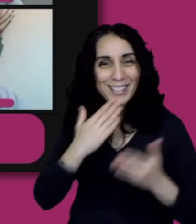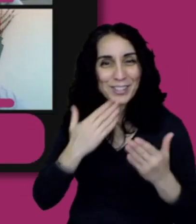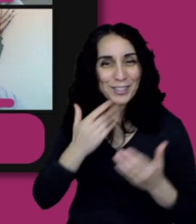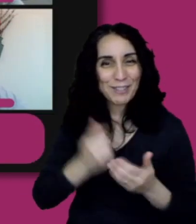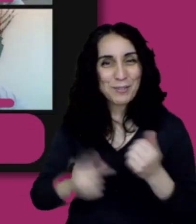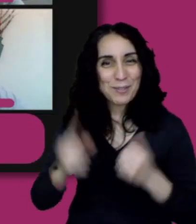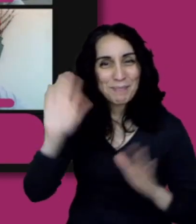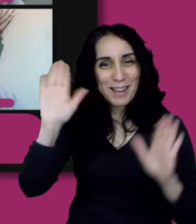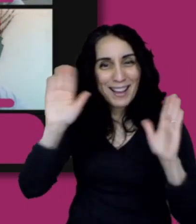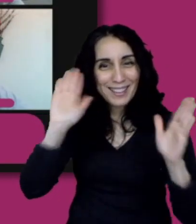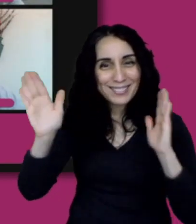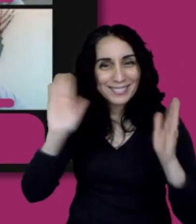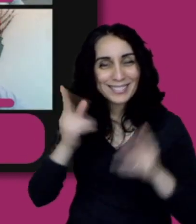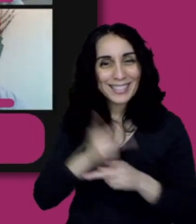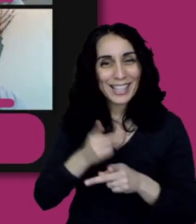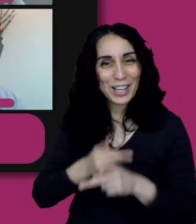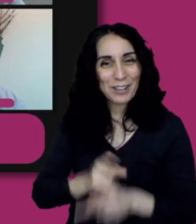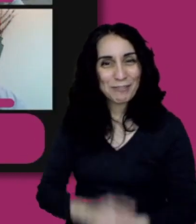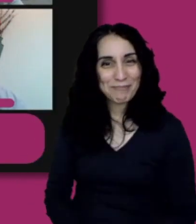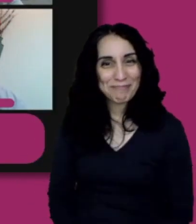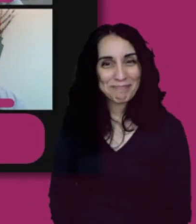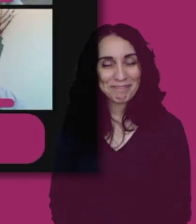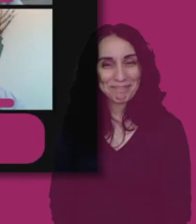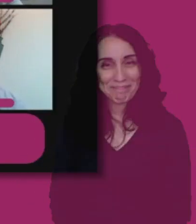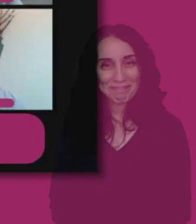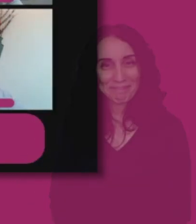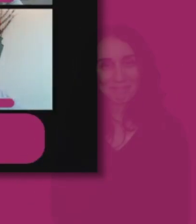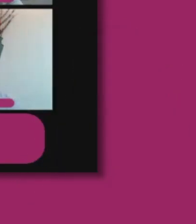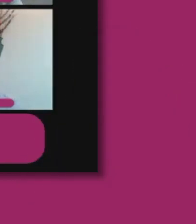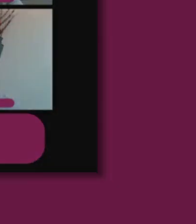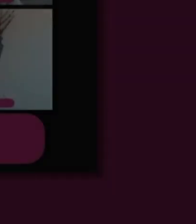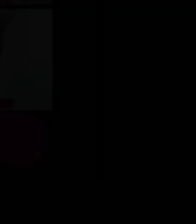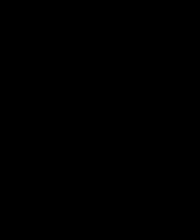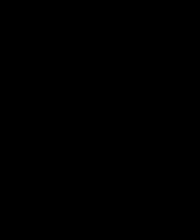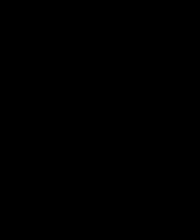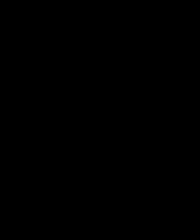Take care. Be well, everybody. Bye. Thank you. Take care. See ya. Bye.